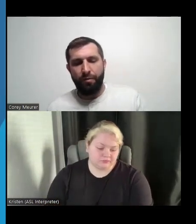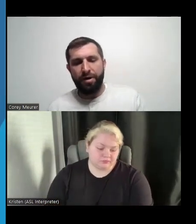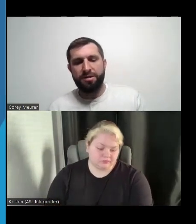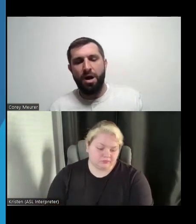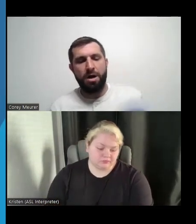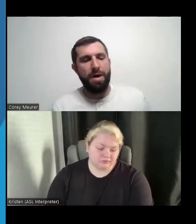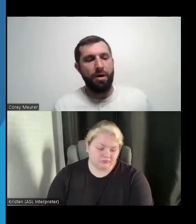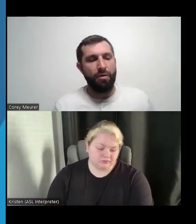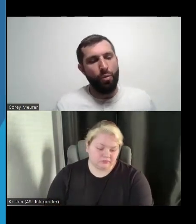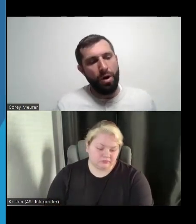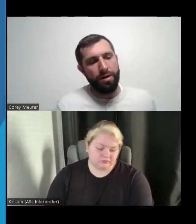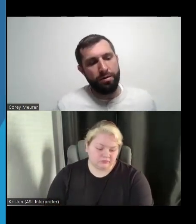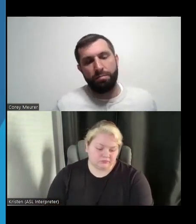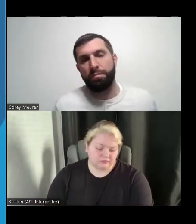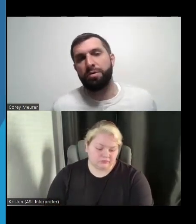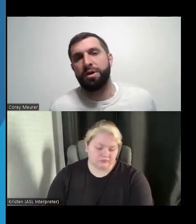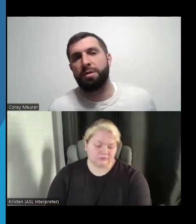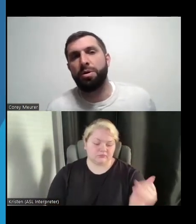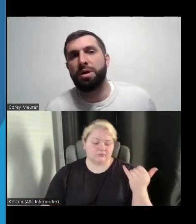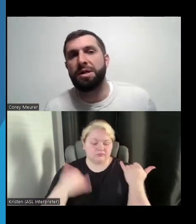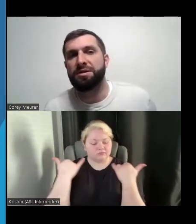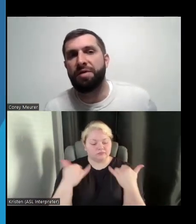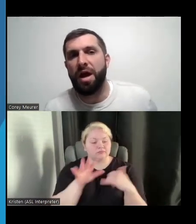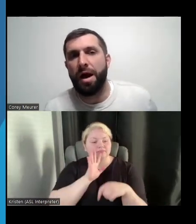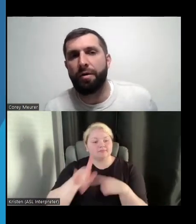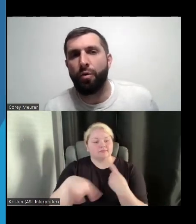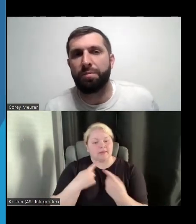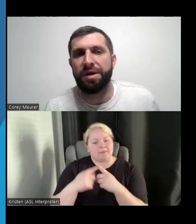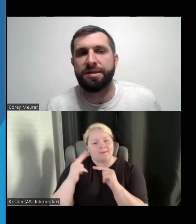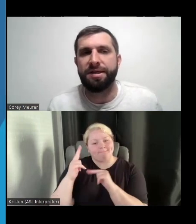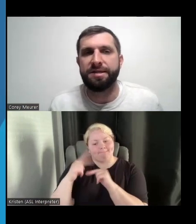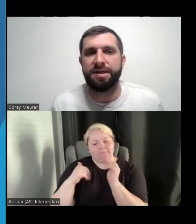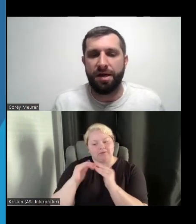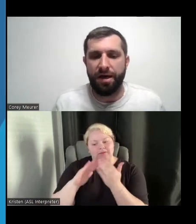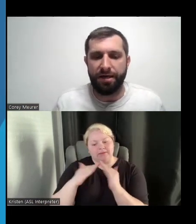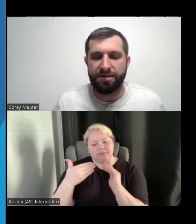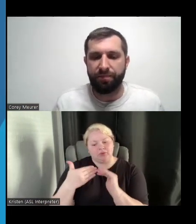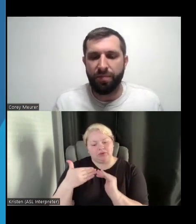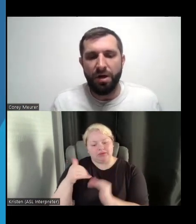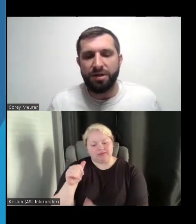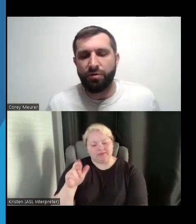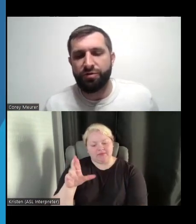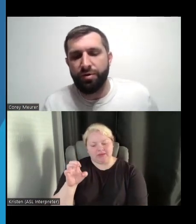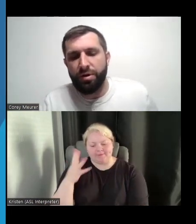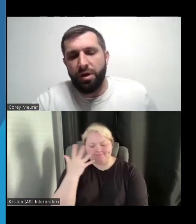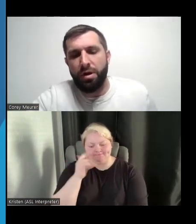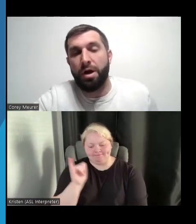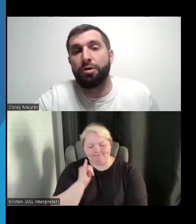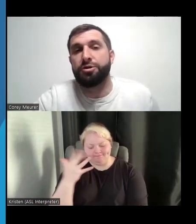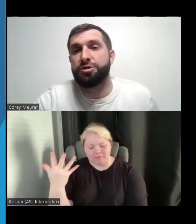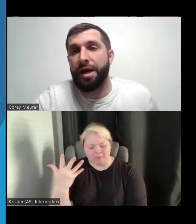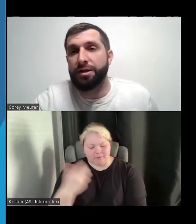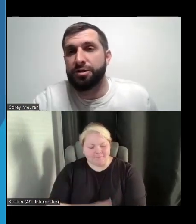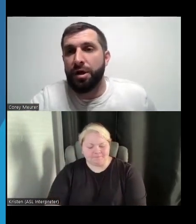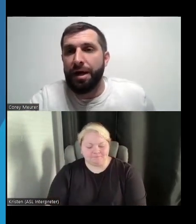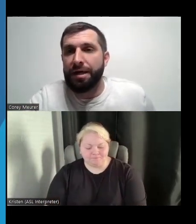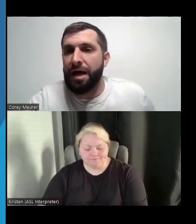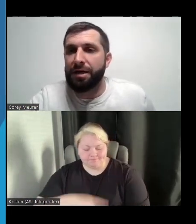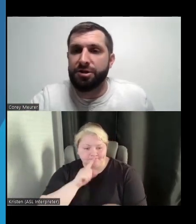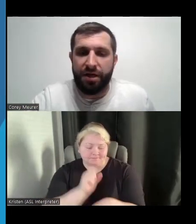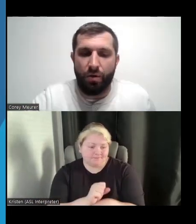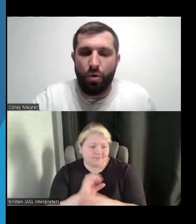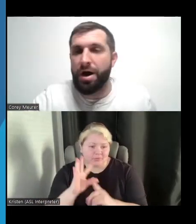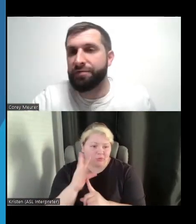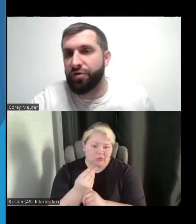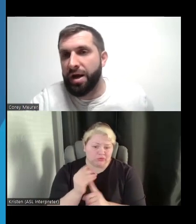So now we're going to talk about what Building Communities of Care, or BCC, is. So it's really a culture change. It's